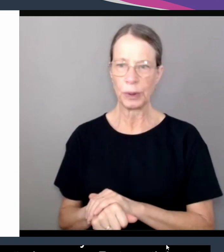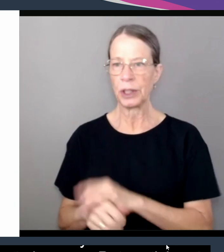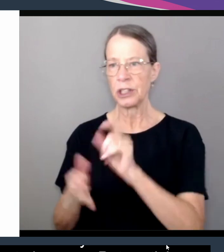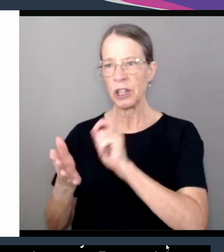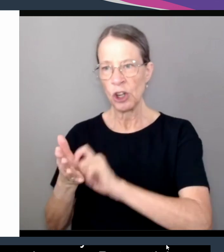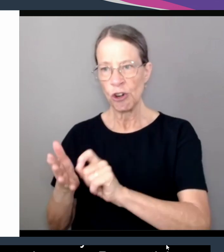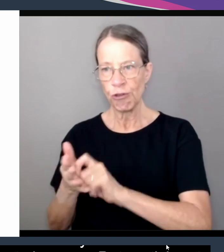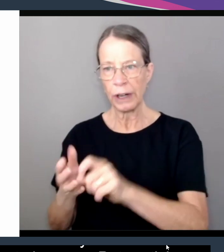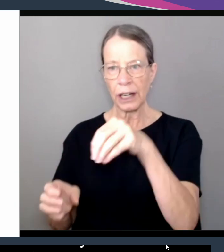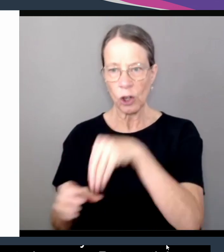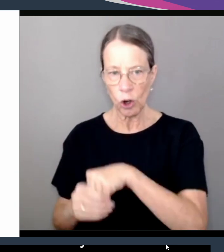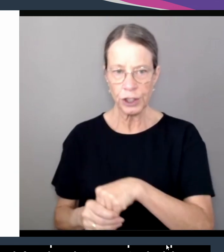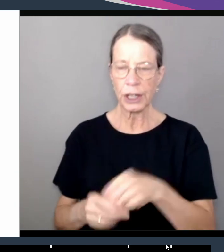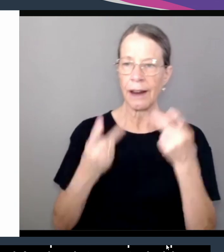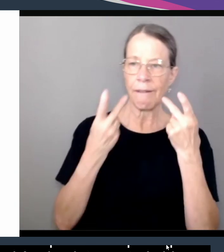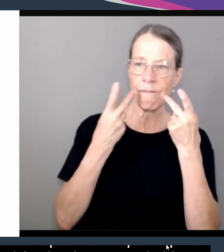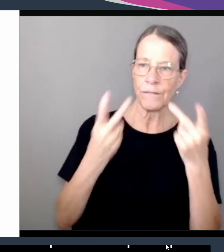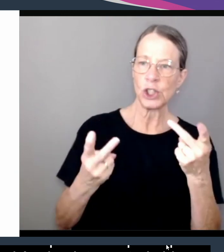styles in your own time.